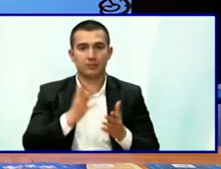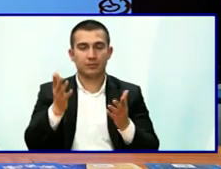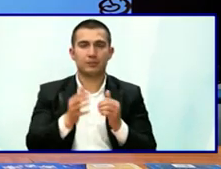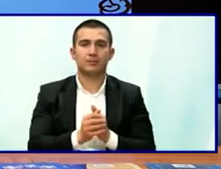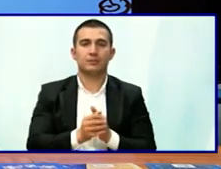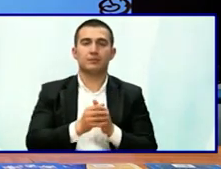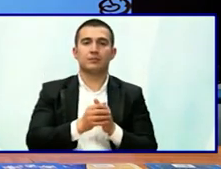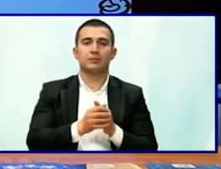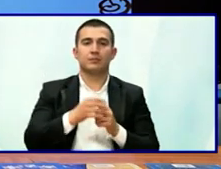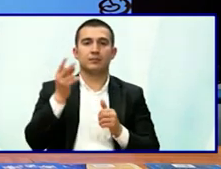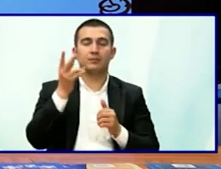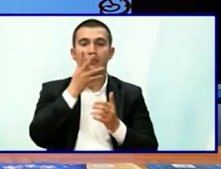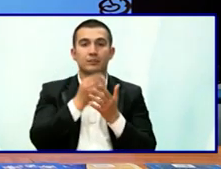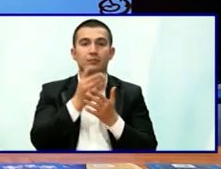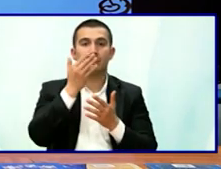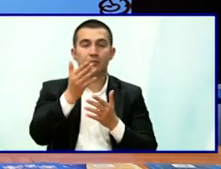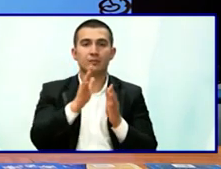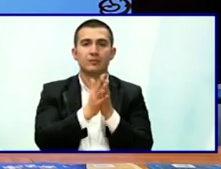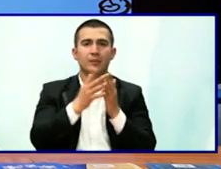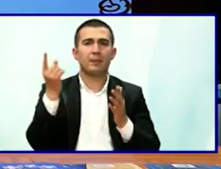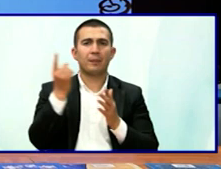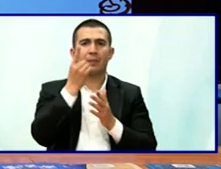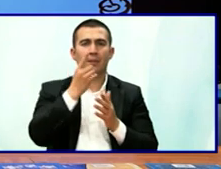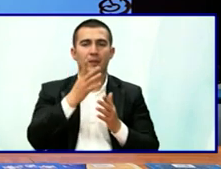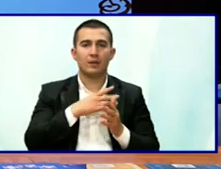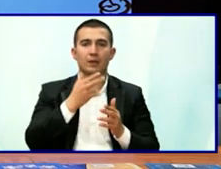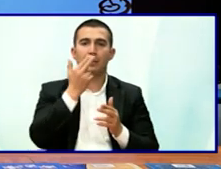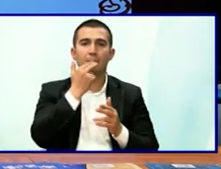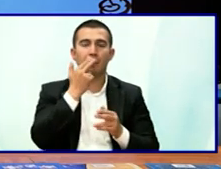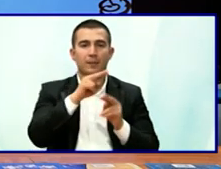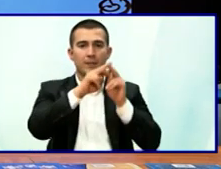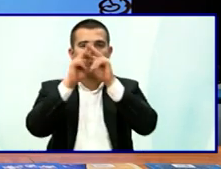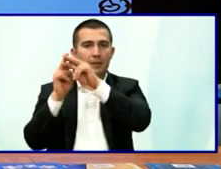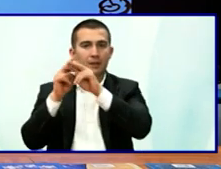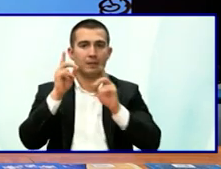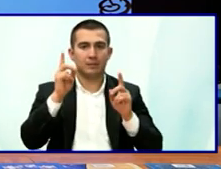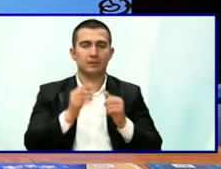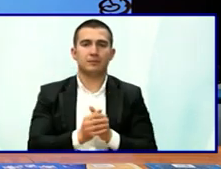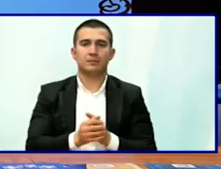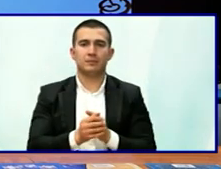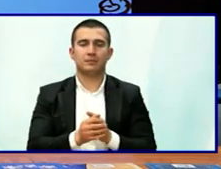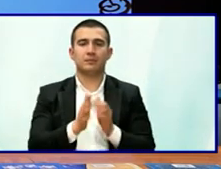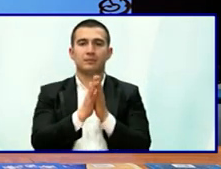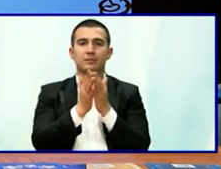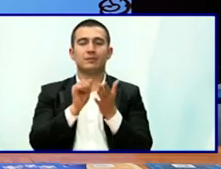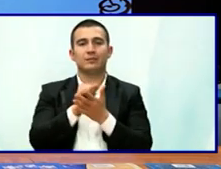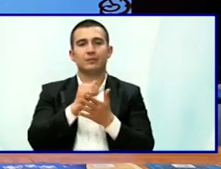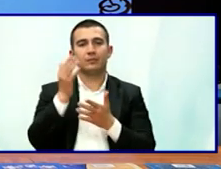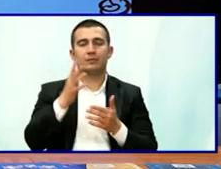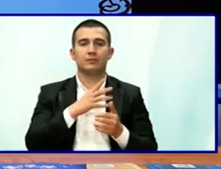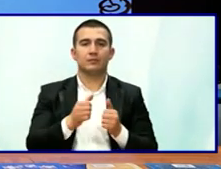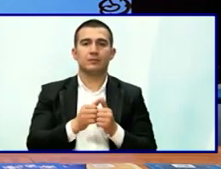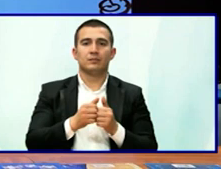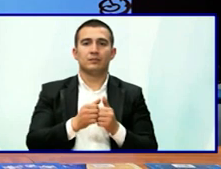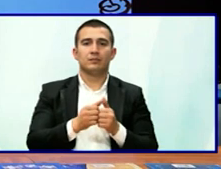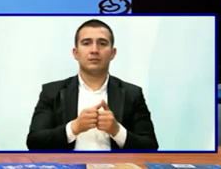savolimiz javobi, uning ilk kitobining nomi Mitti yulduz deb nomlangan. Uchinchi savolimizning